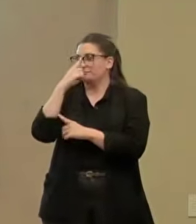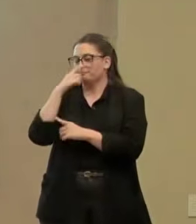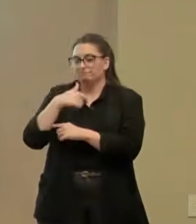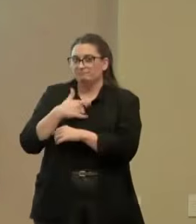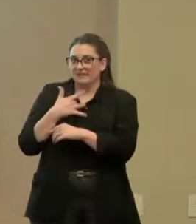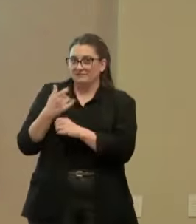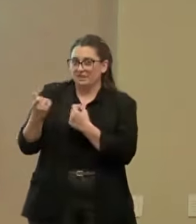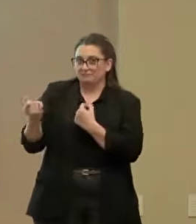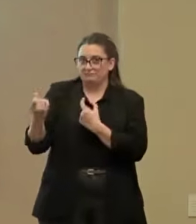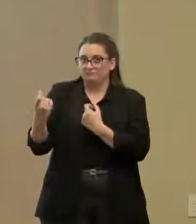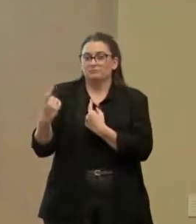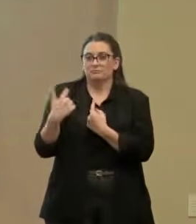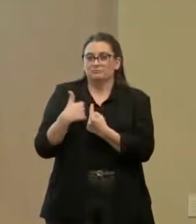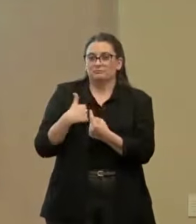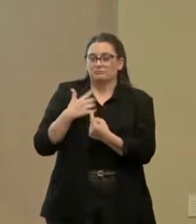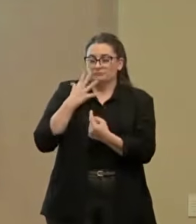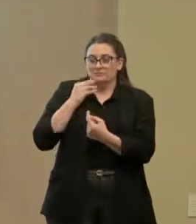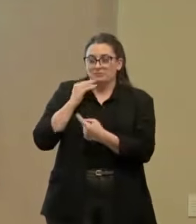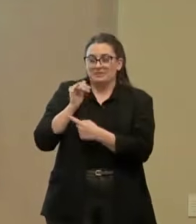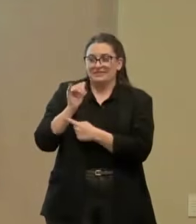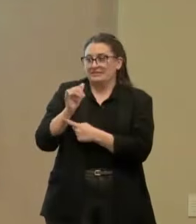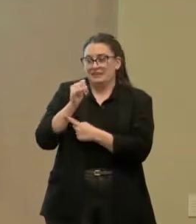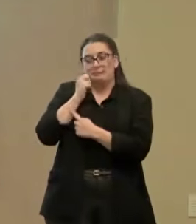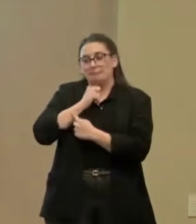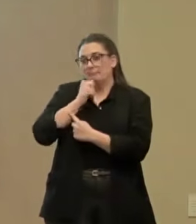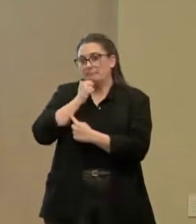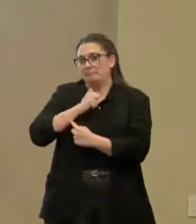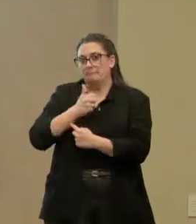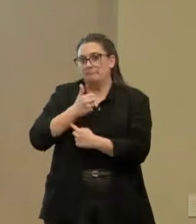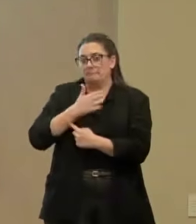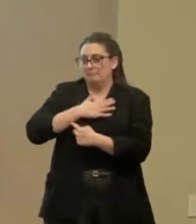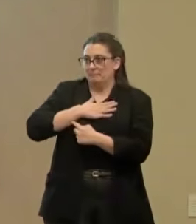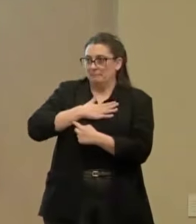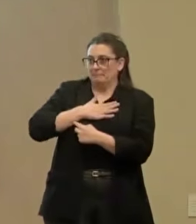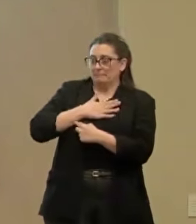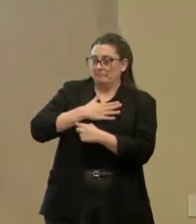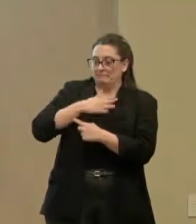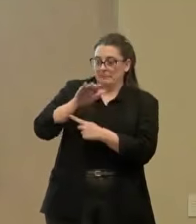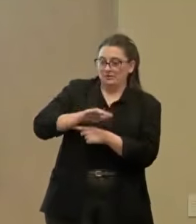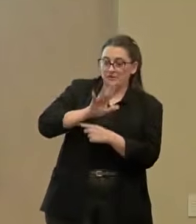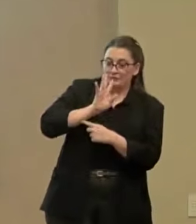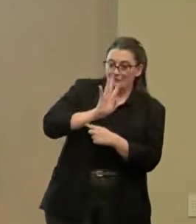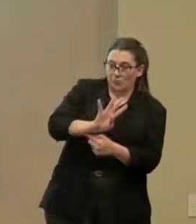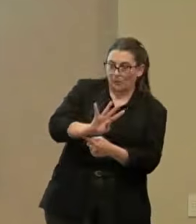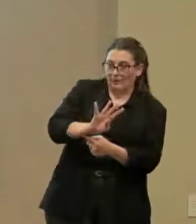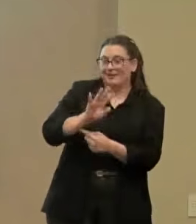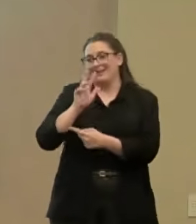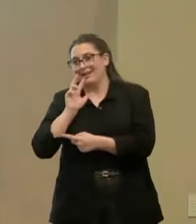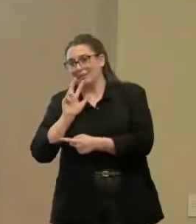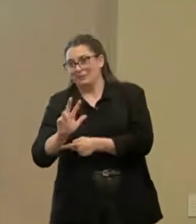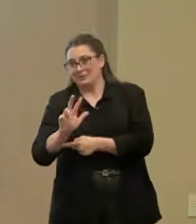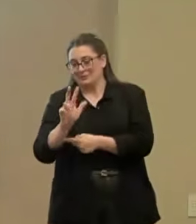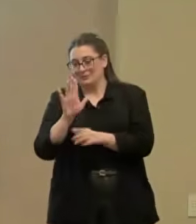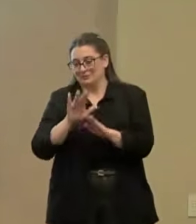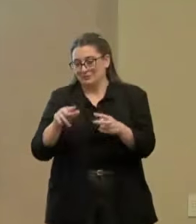feel like I go through the same thing daily, right? I have a 4-year-old, a fresh 4-year-old, and then an almost 3-year-old,